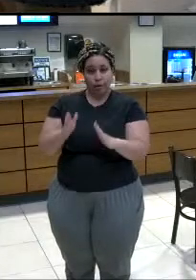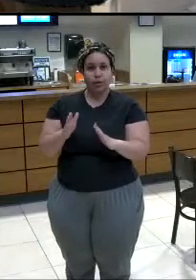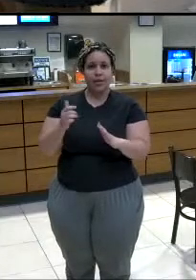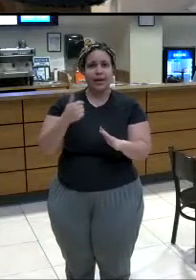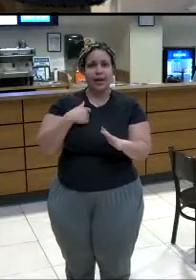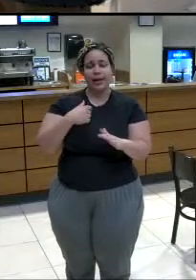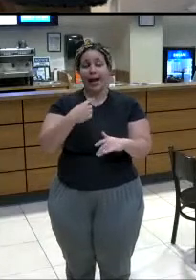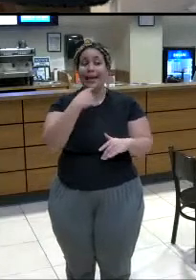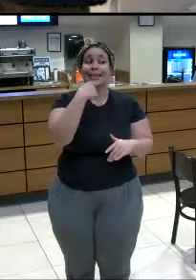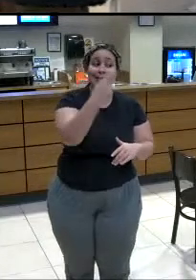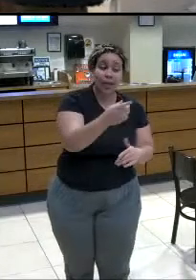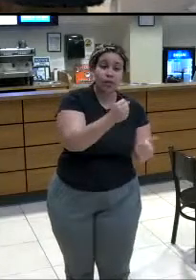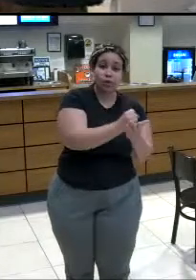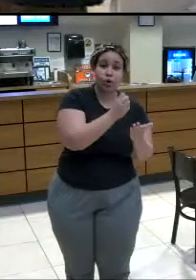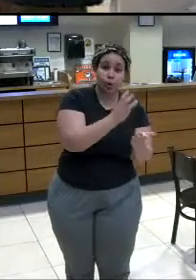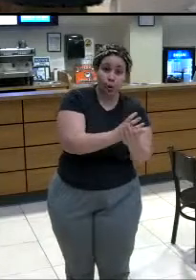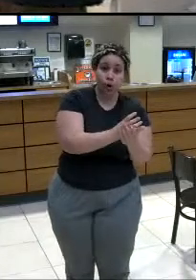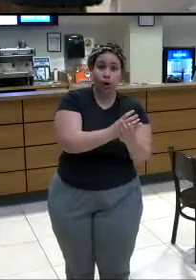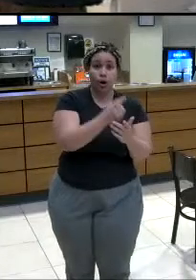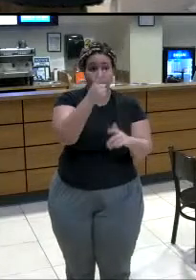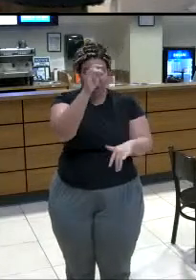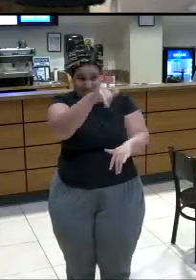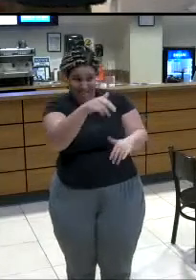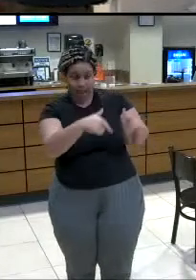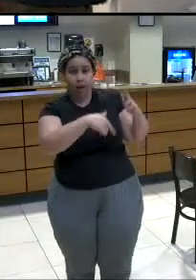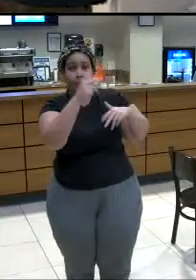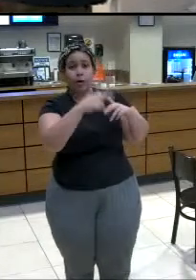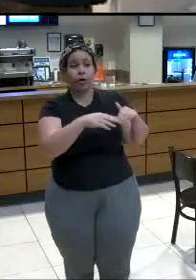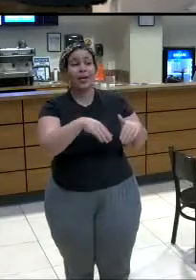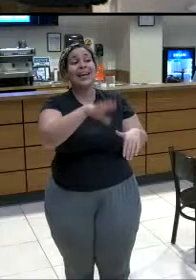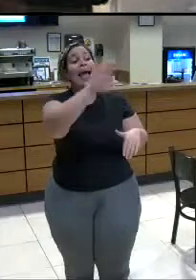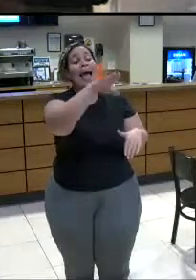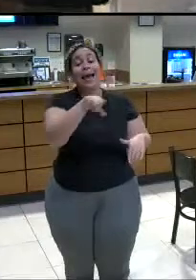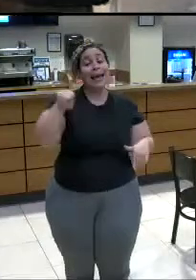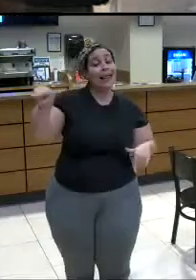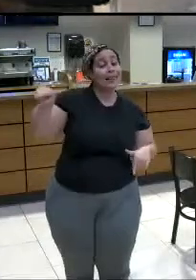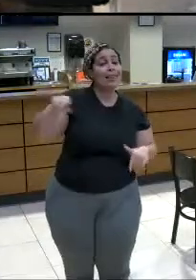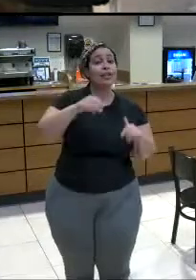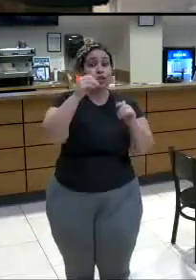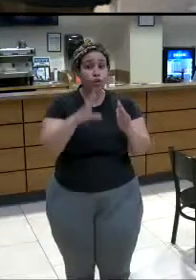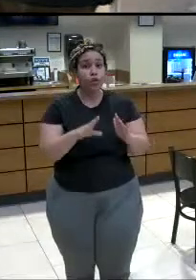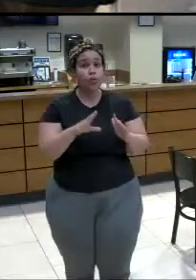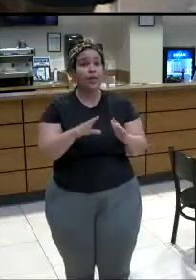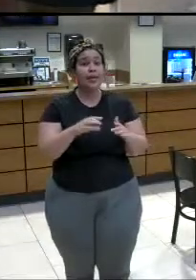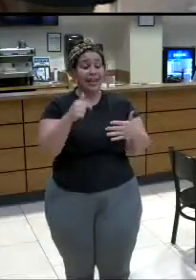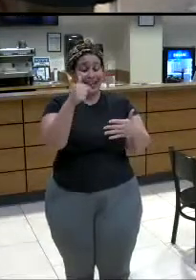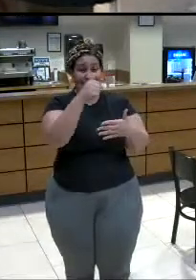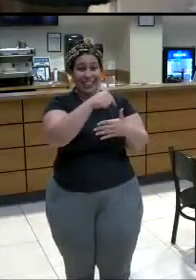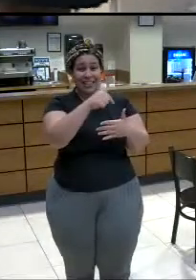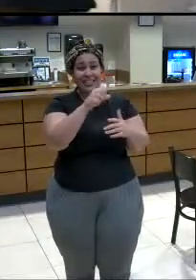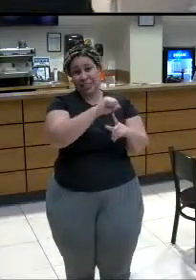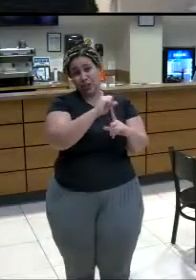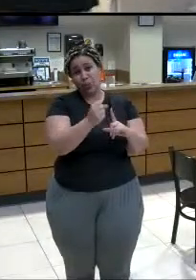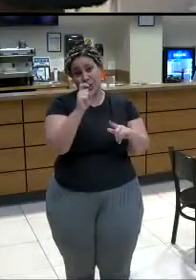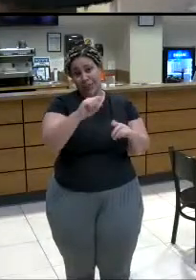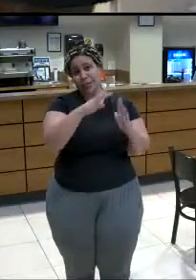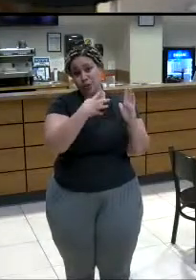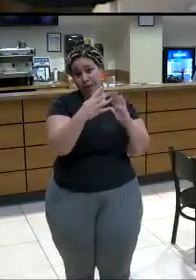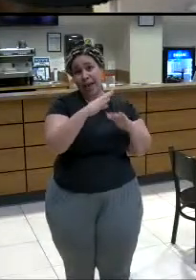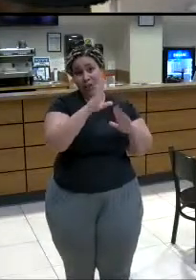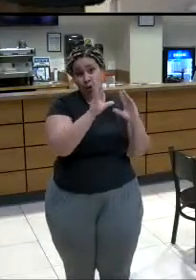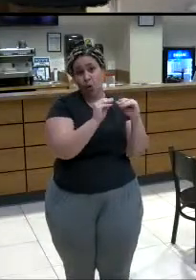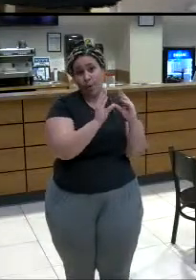for that building to say, hey, this is the student, these are the circumstances, we need to schedule a meeting. And